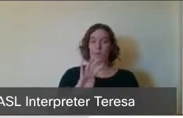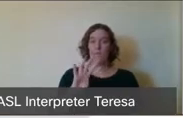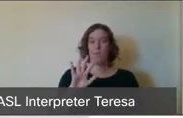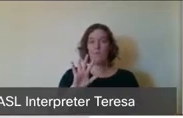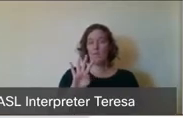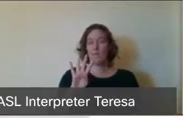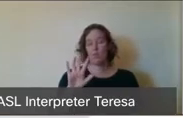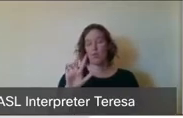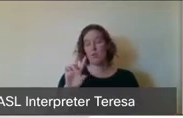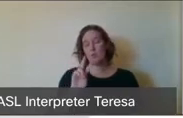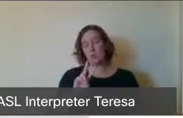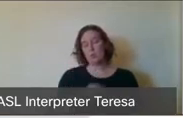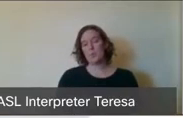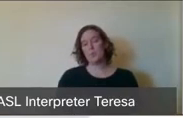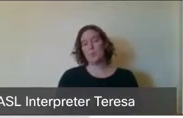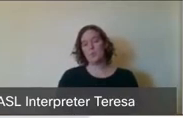744-5432.